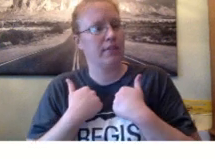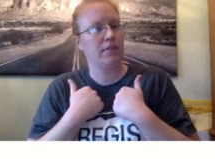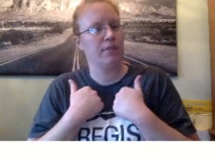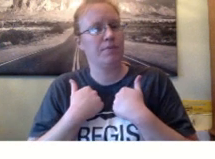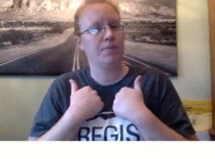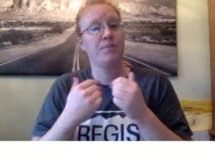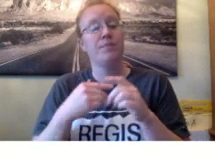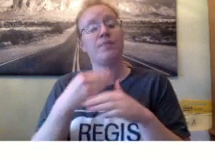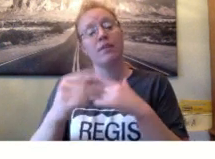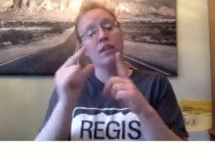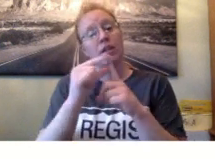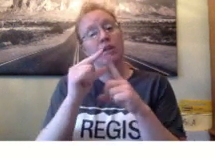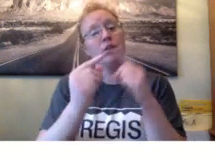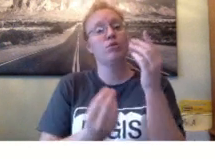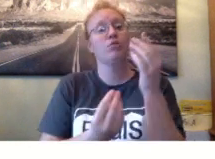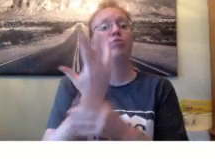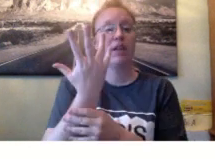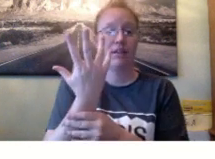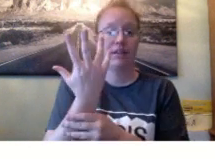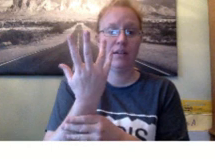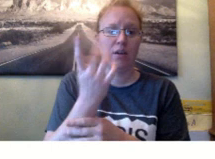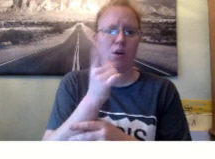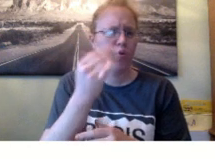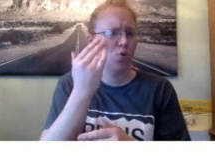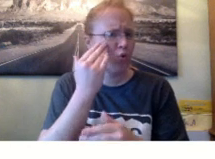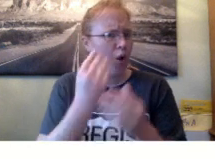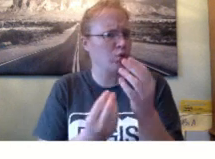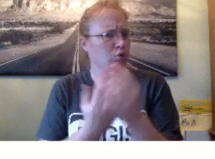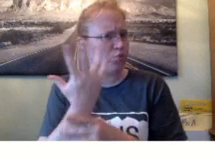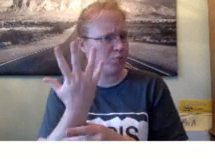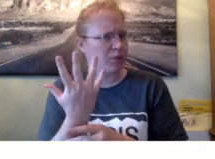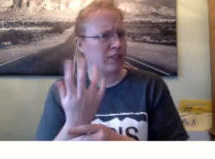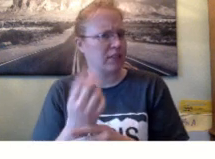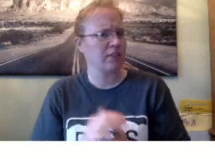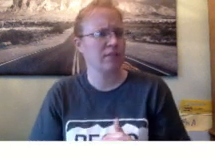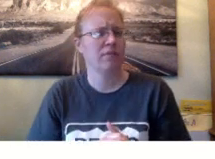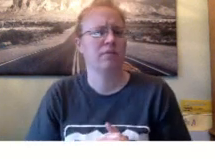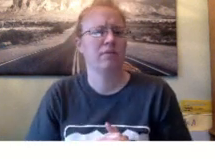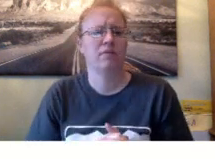All right. Our next word is spring. Who knows what spring is?